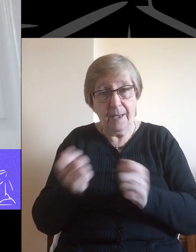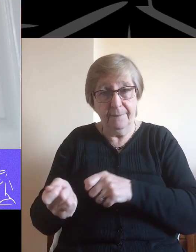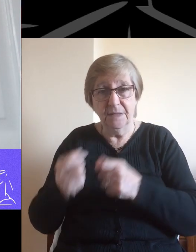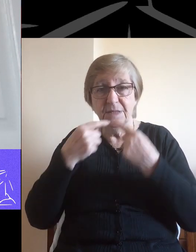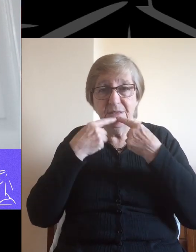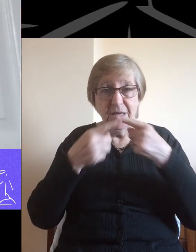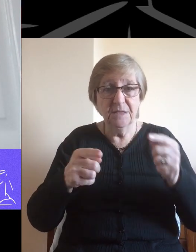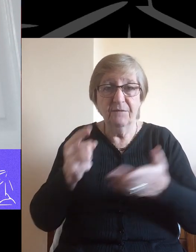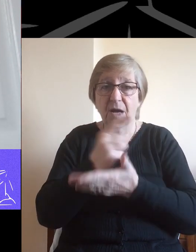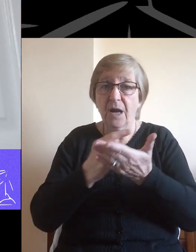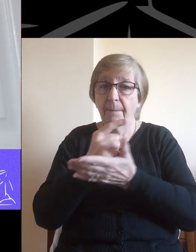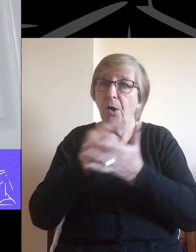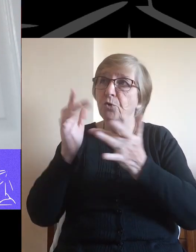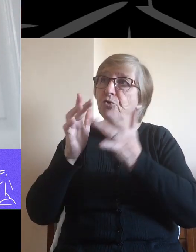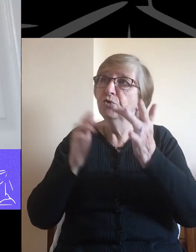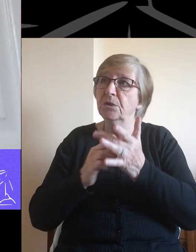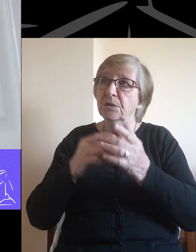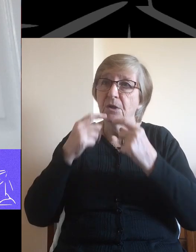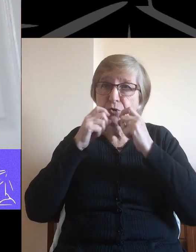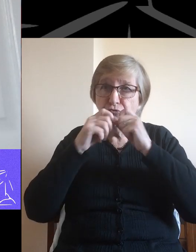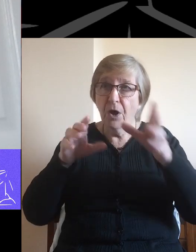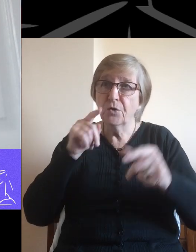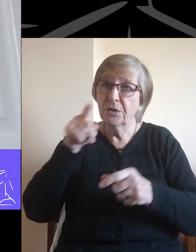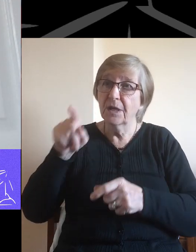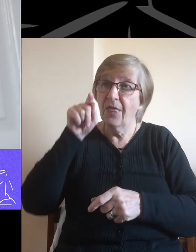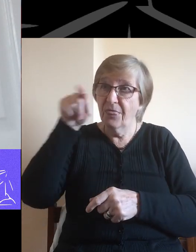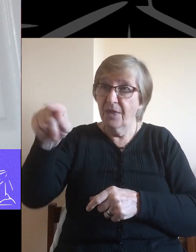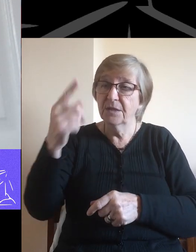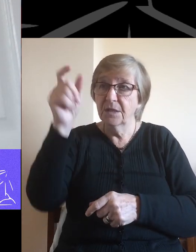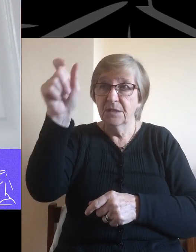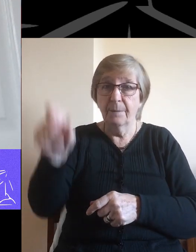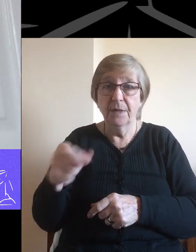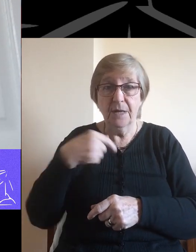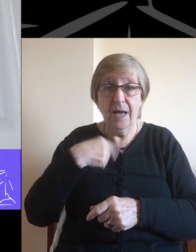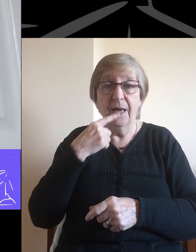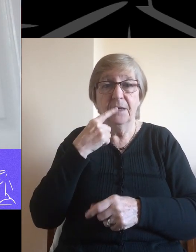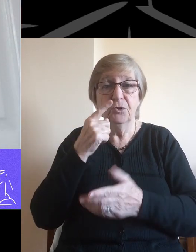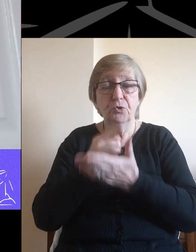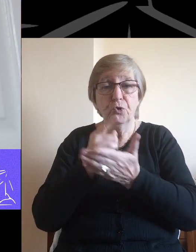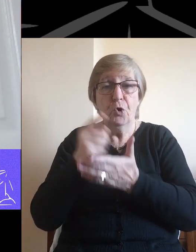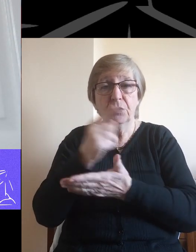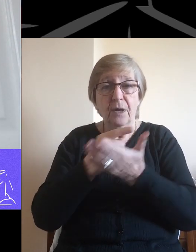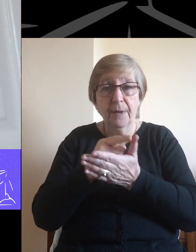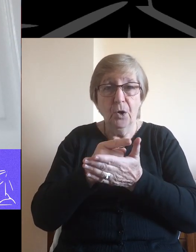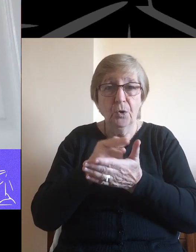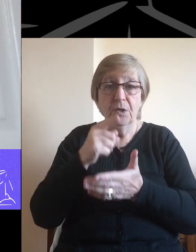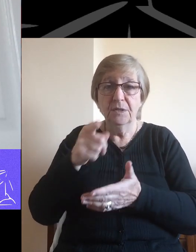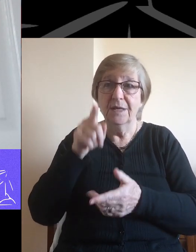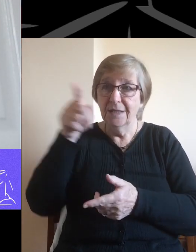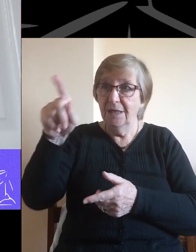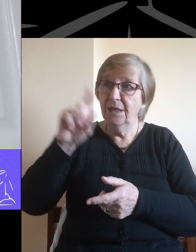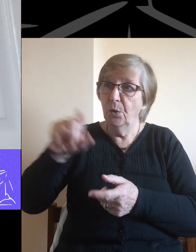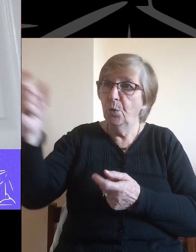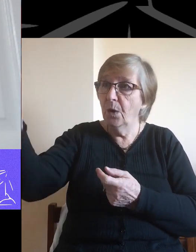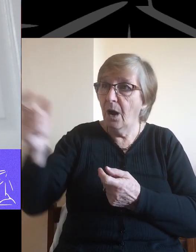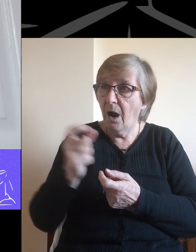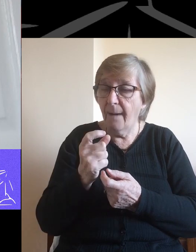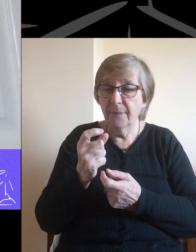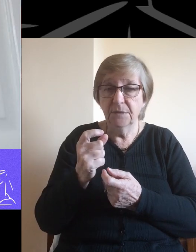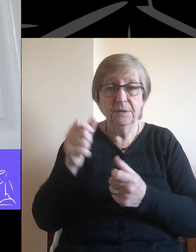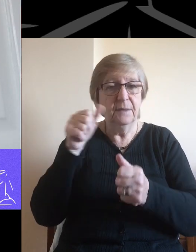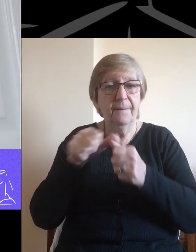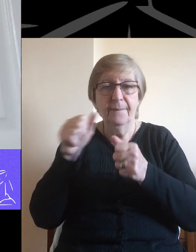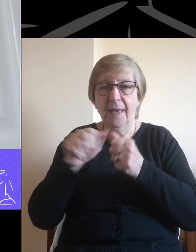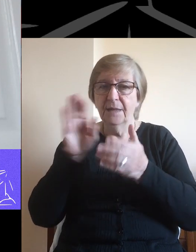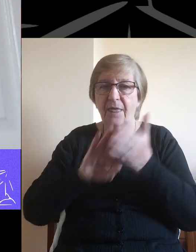John testified concerning him. He cried out, saying, "This is the one I spoke about when I said, 'He who